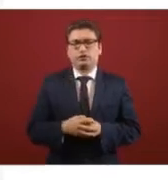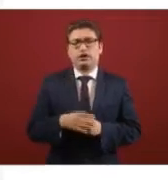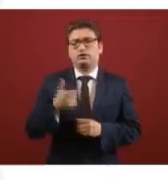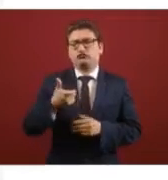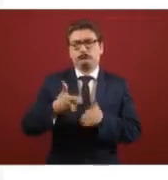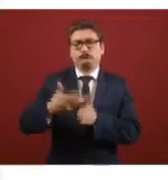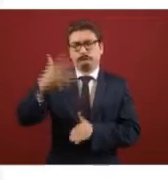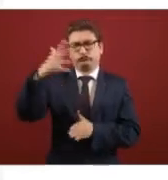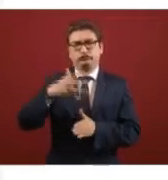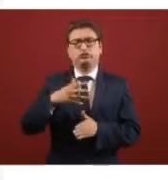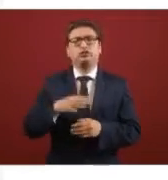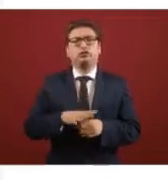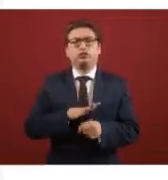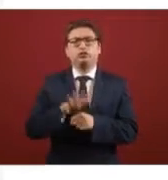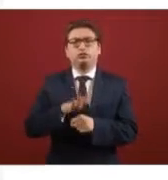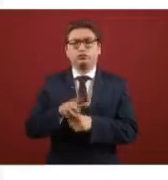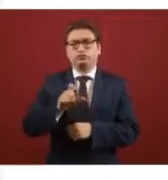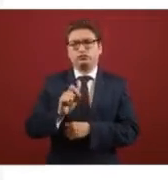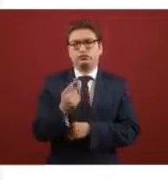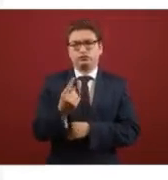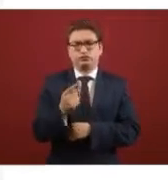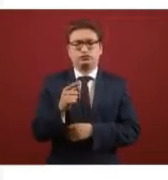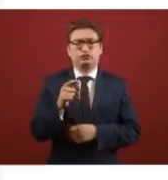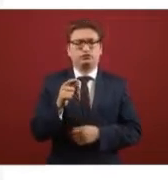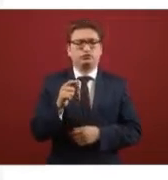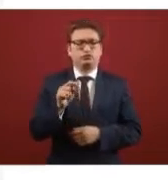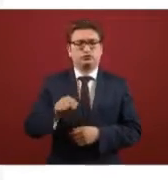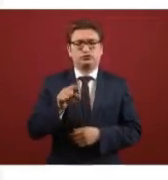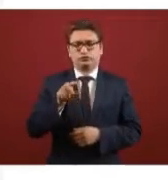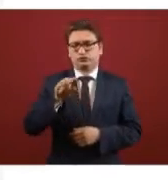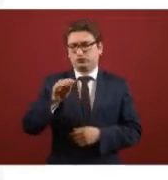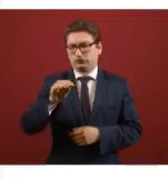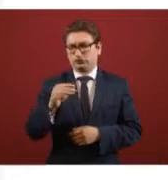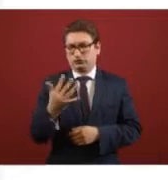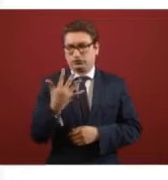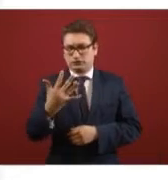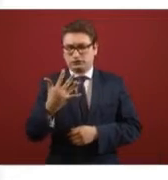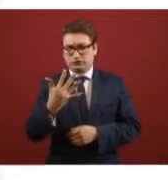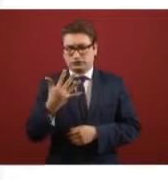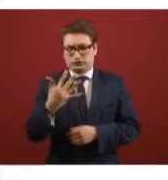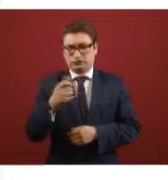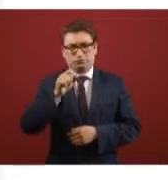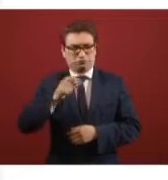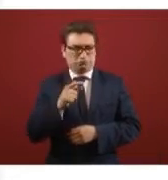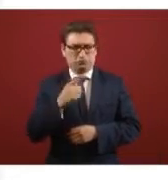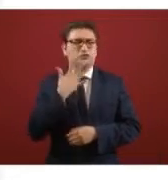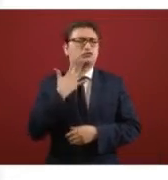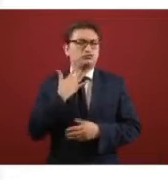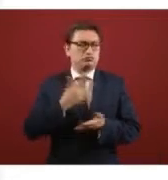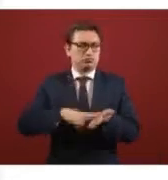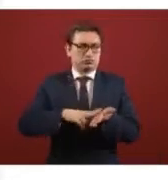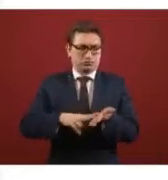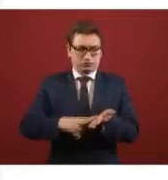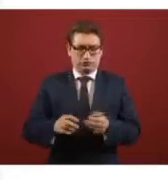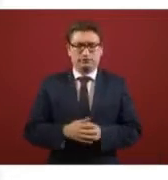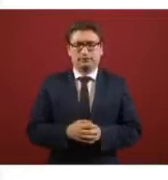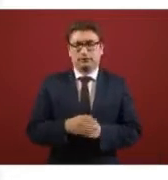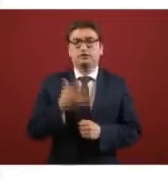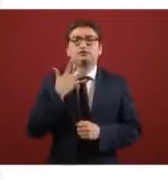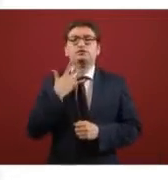economical. And this way they're basically putting everybody on Front Street, letting the people know who's